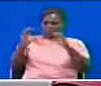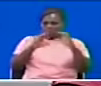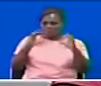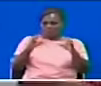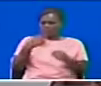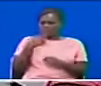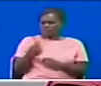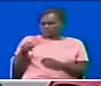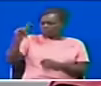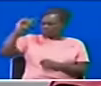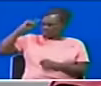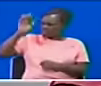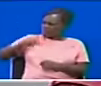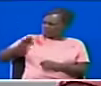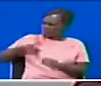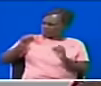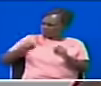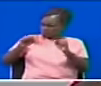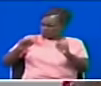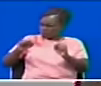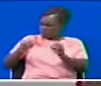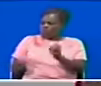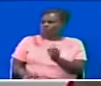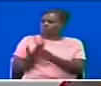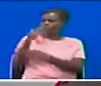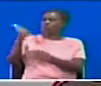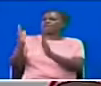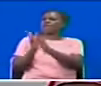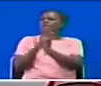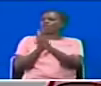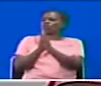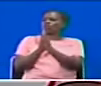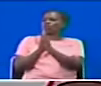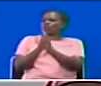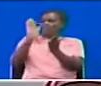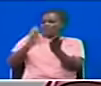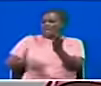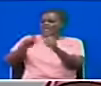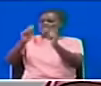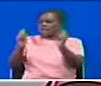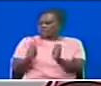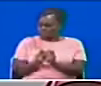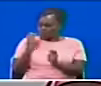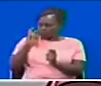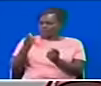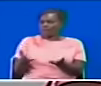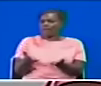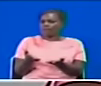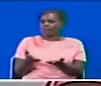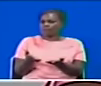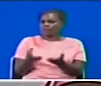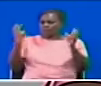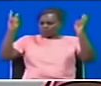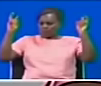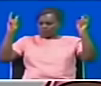being said. Do you think women can offer that counter-narrative to the tribal one we see on our political landscape? Well, you let me know. The